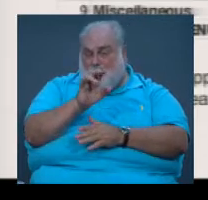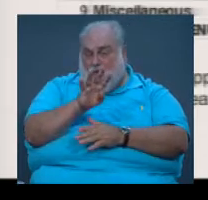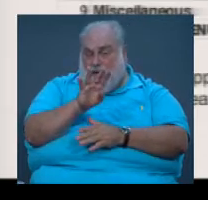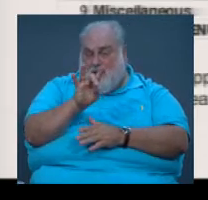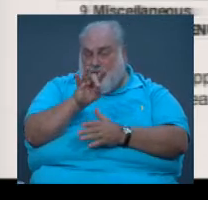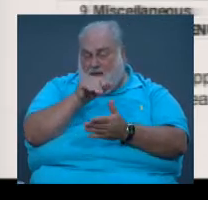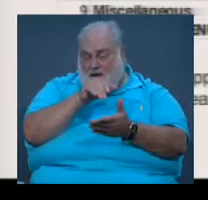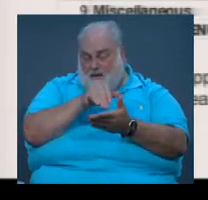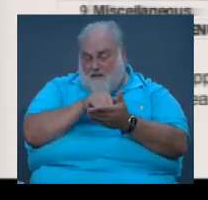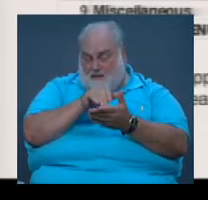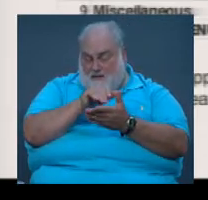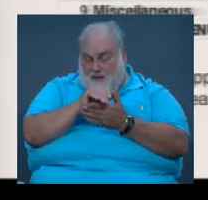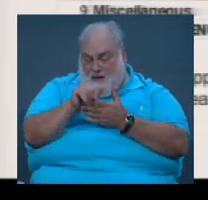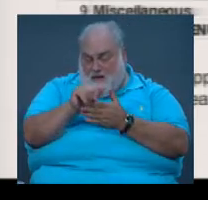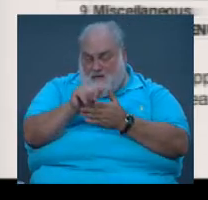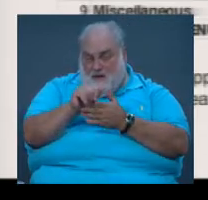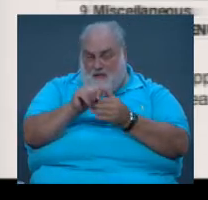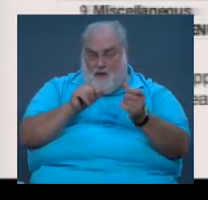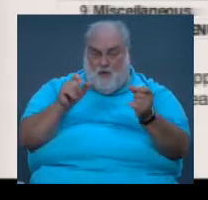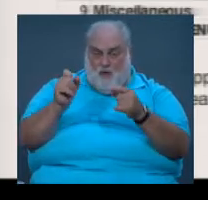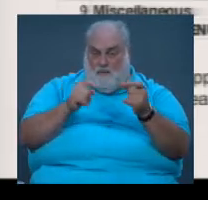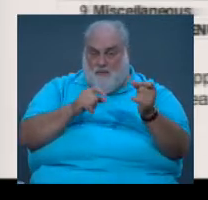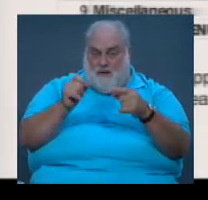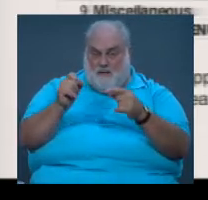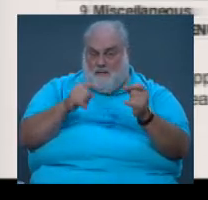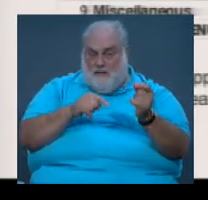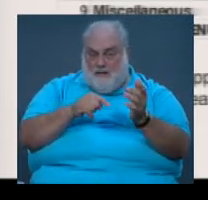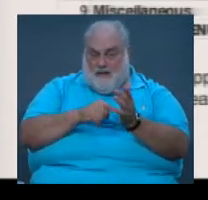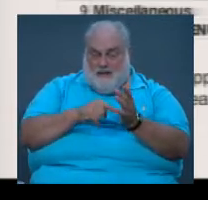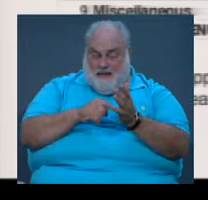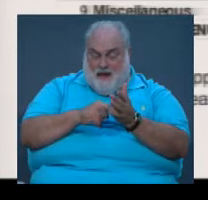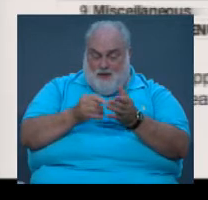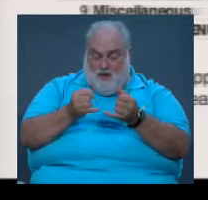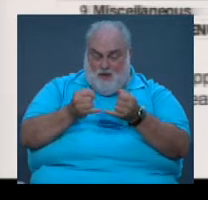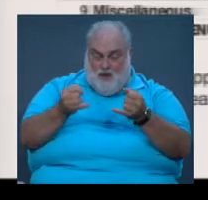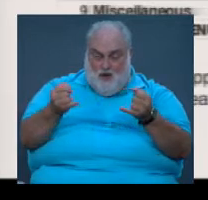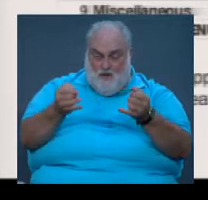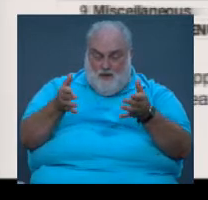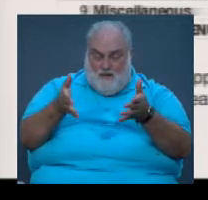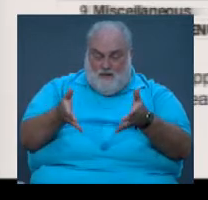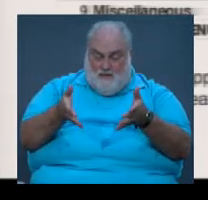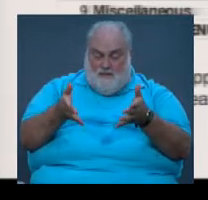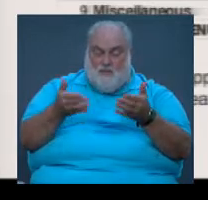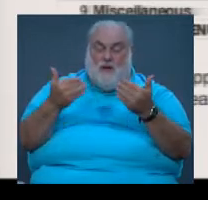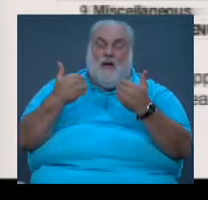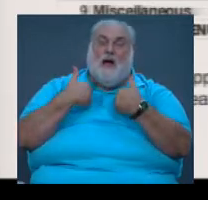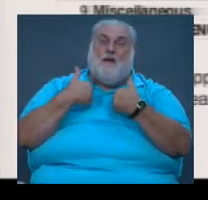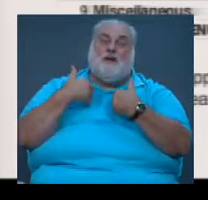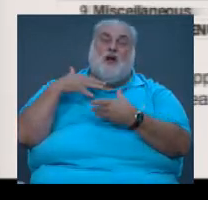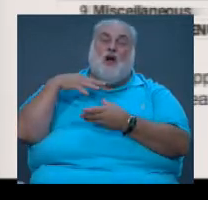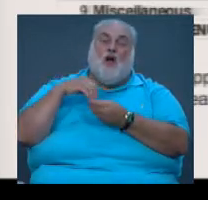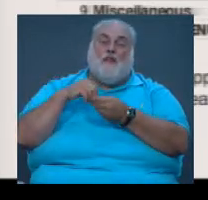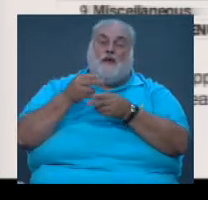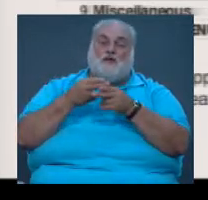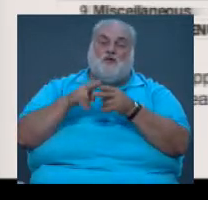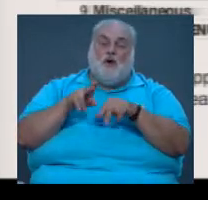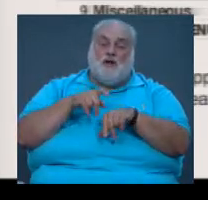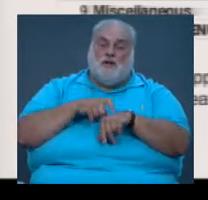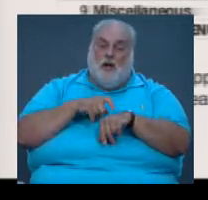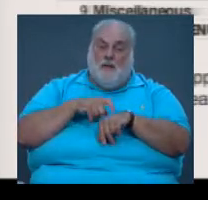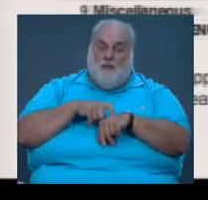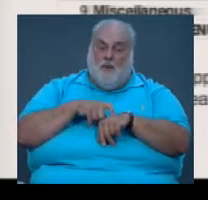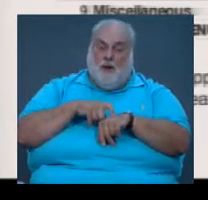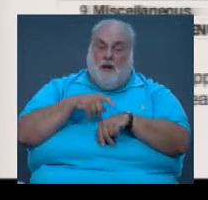$1,748,000. There's corresponding debt service on the debt service line. We have in all of our short-term note agreements that we